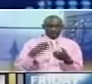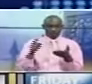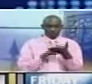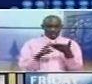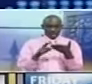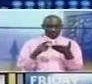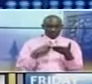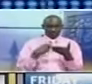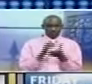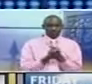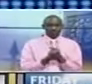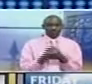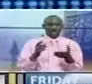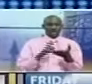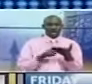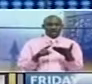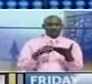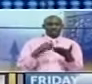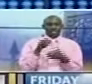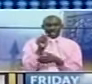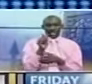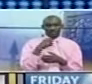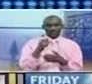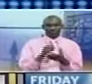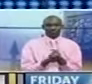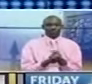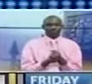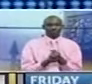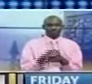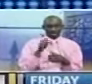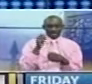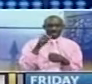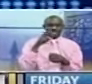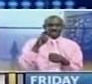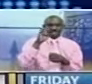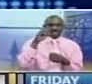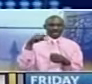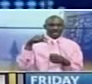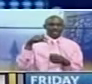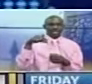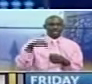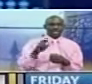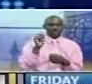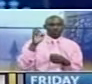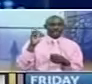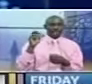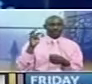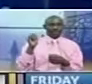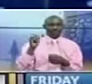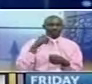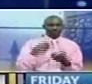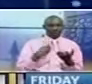or an unstressed vowel sound requiem or requiem. But the best, that is under the standard,